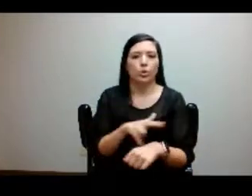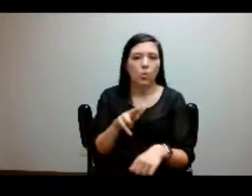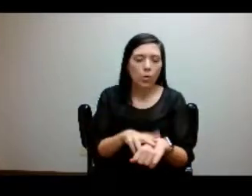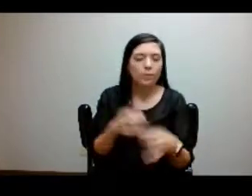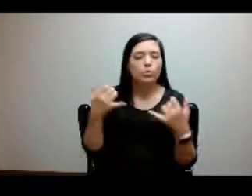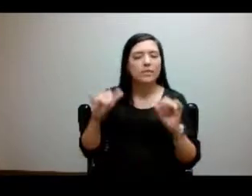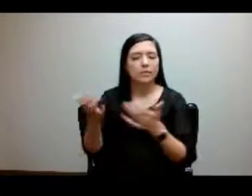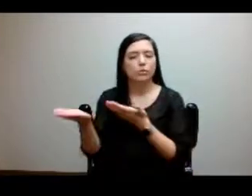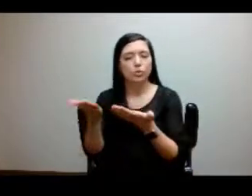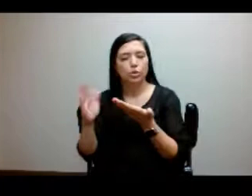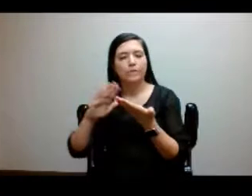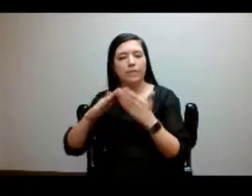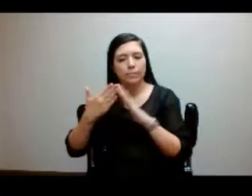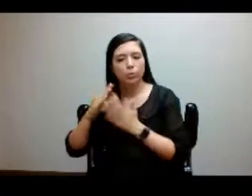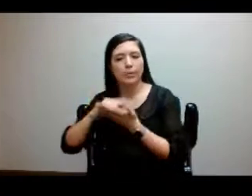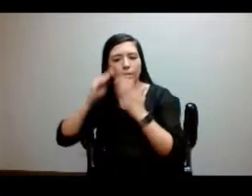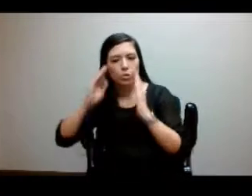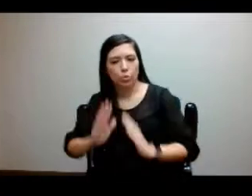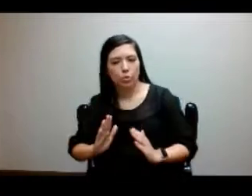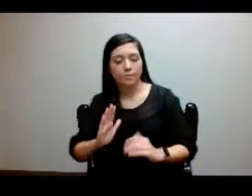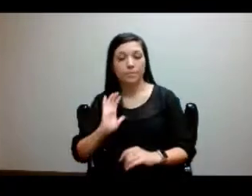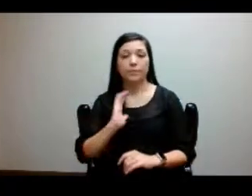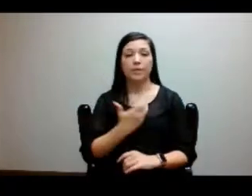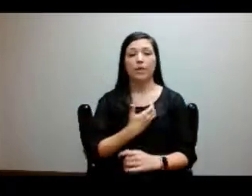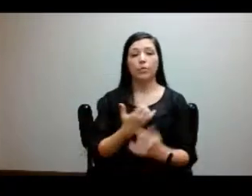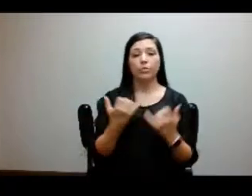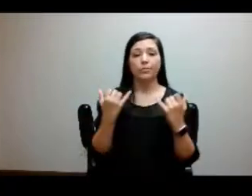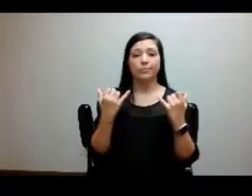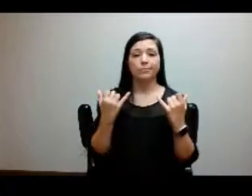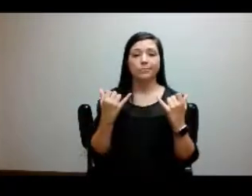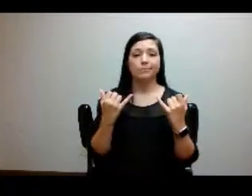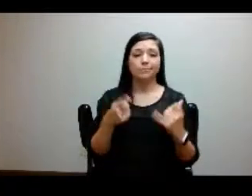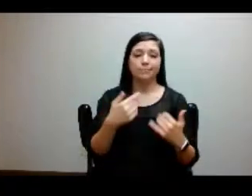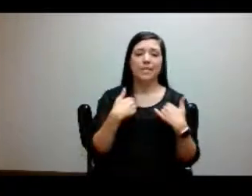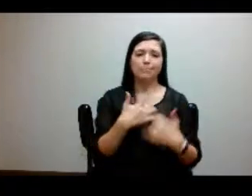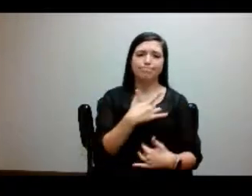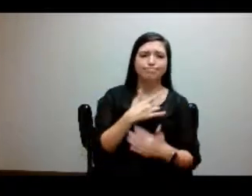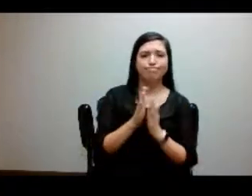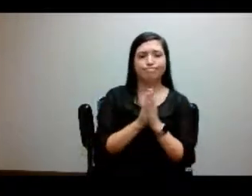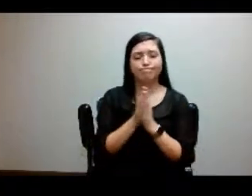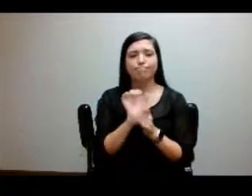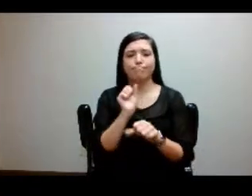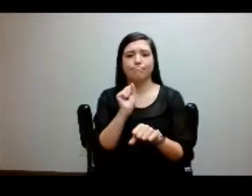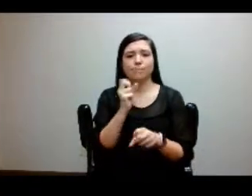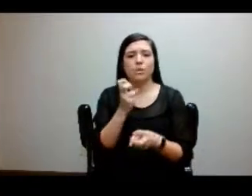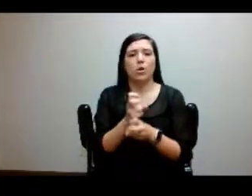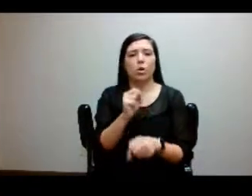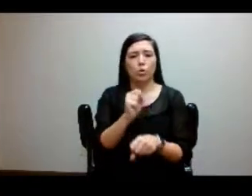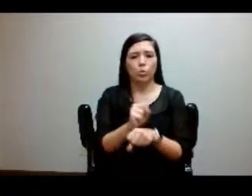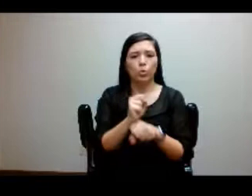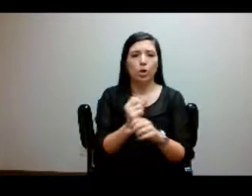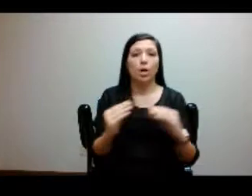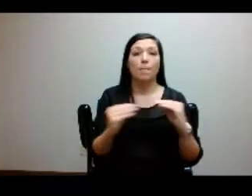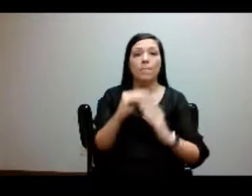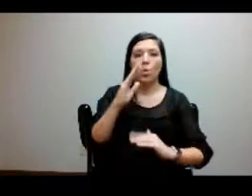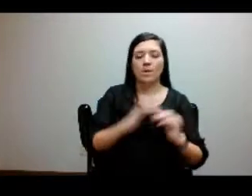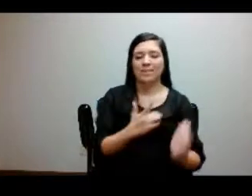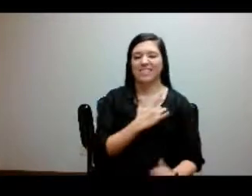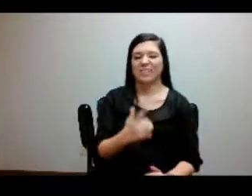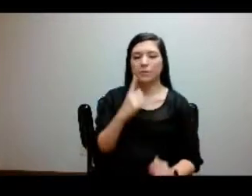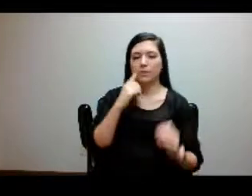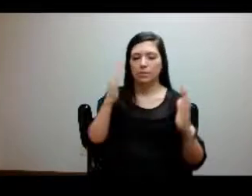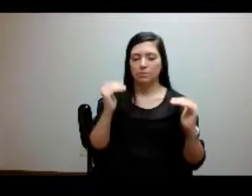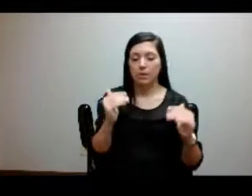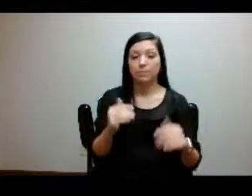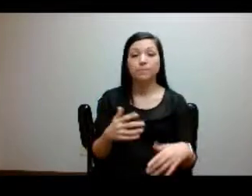and community. Our current context has elicited caring, compassion, and hard work that goes beyond what we ordinarily expect. To